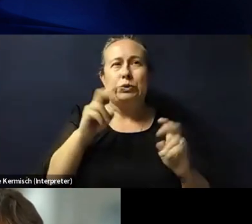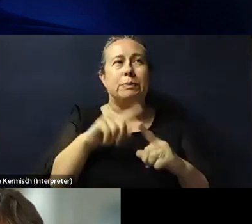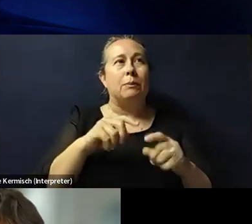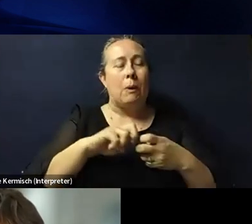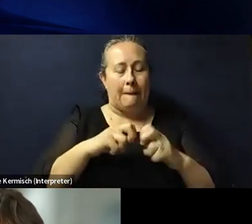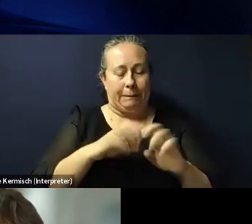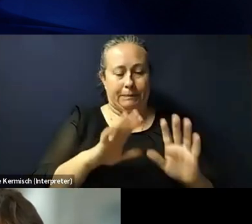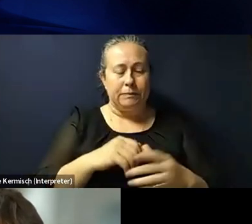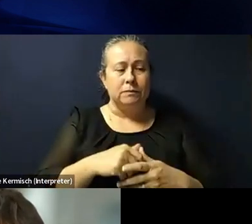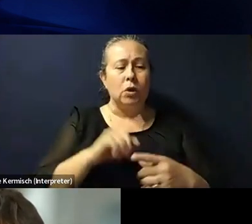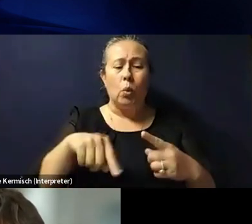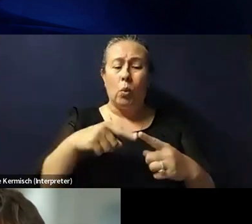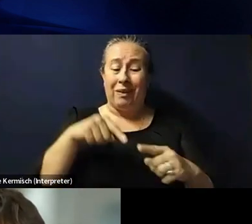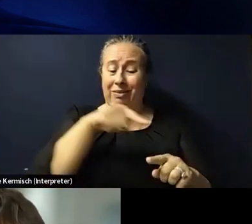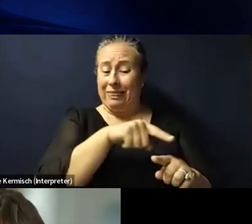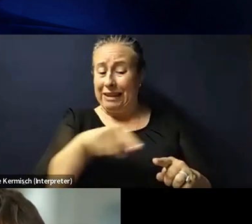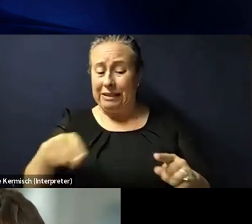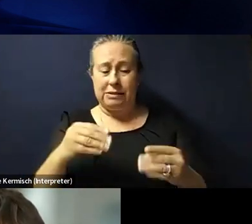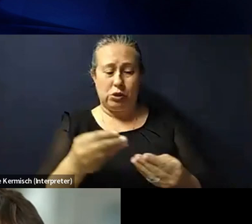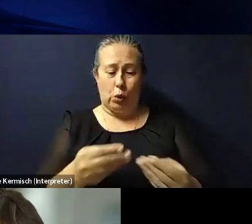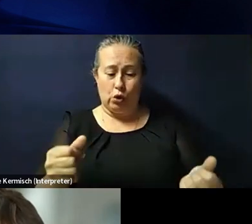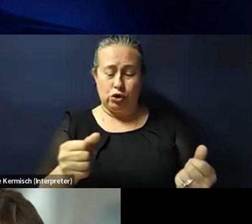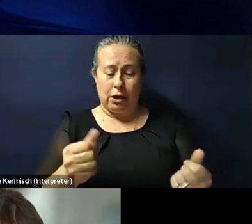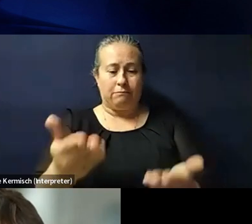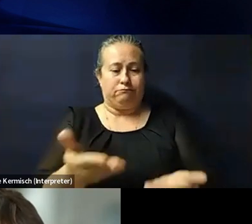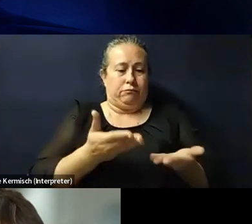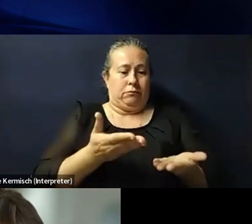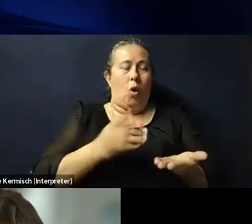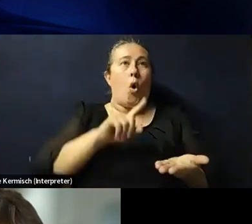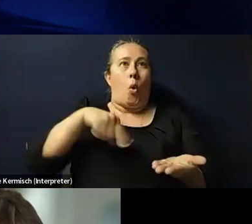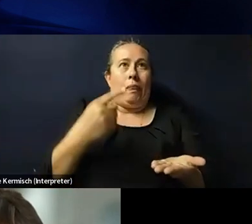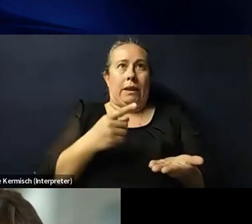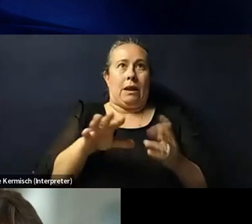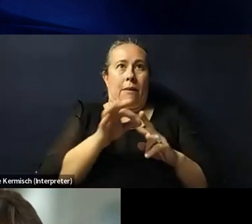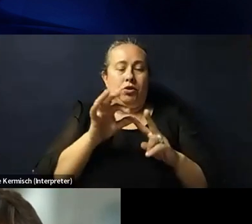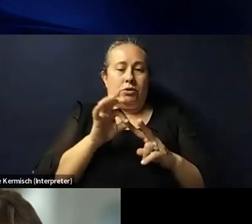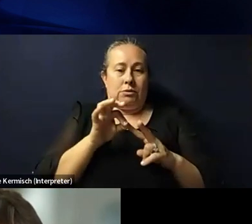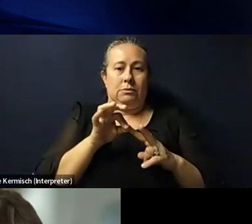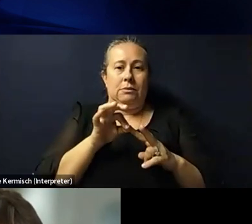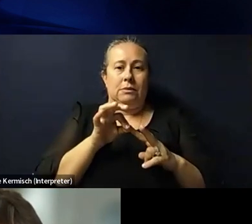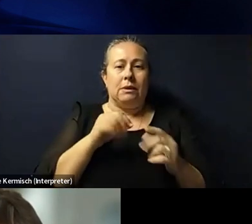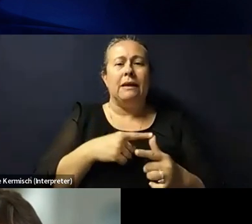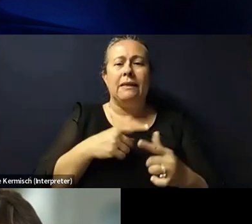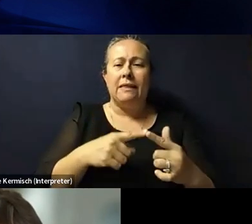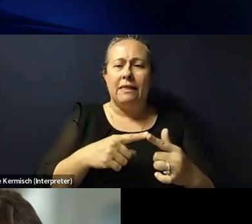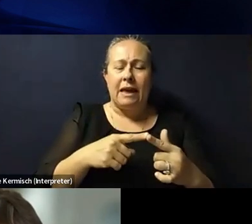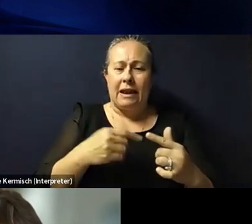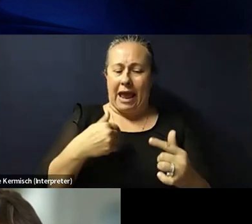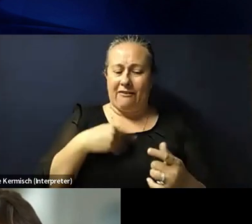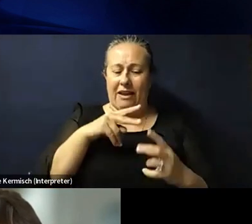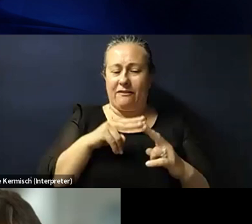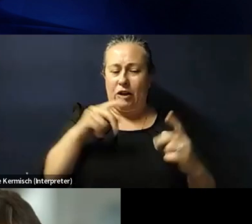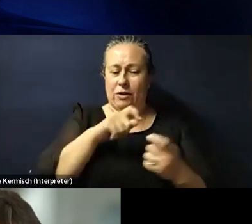when these solutions are presented as the only option, and therefore they get a very specific way of